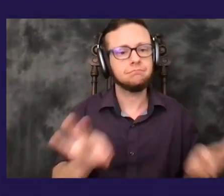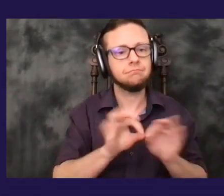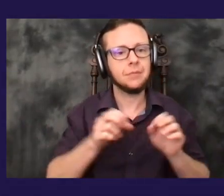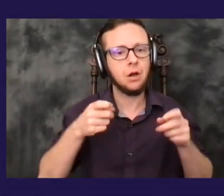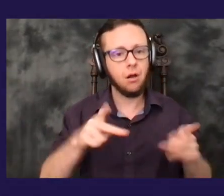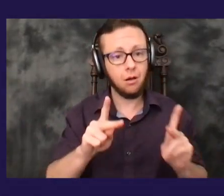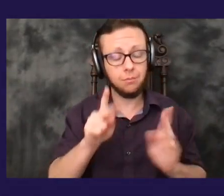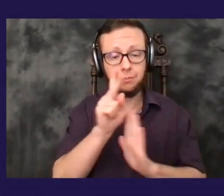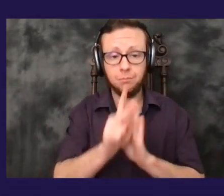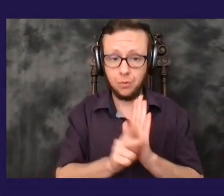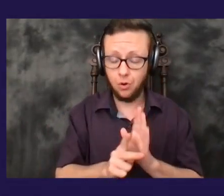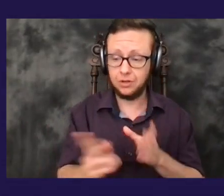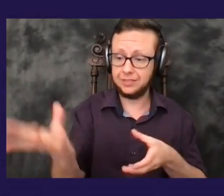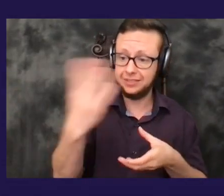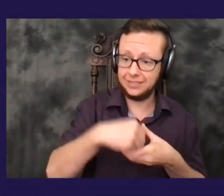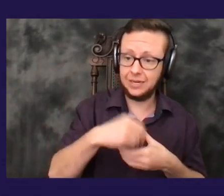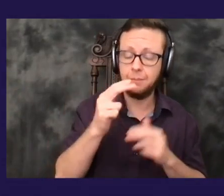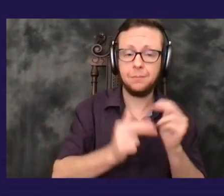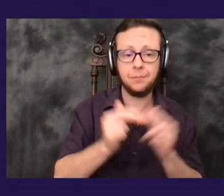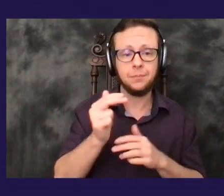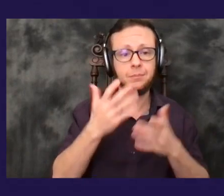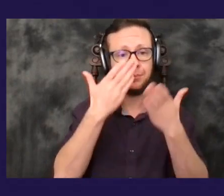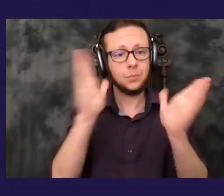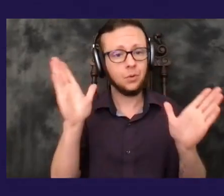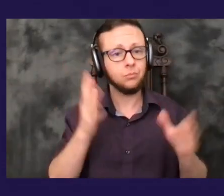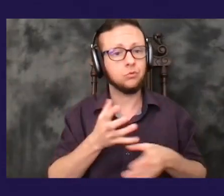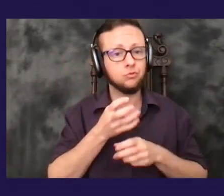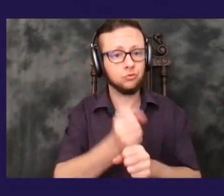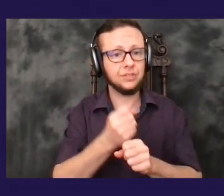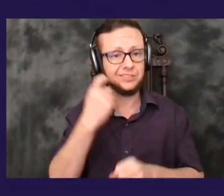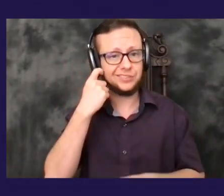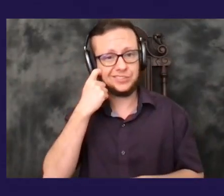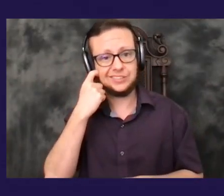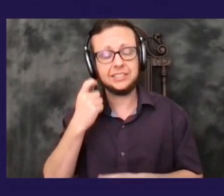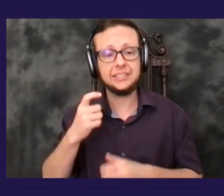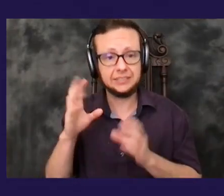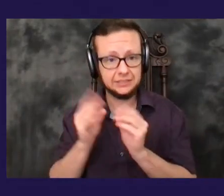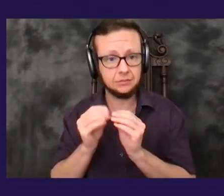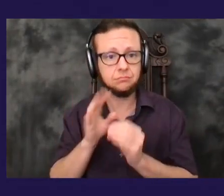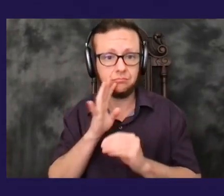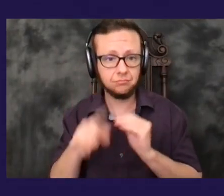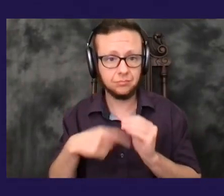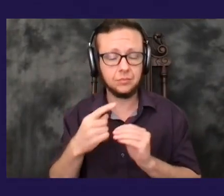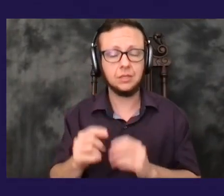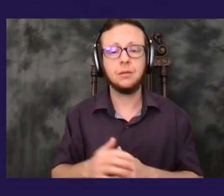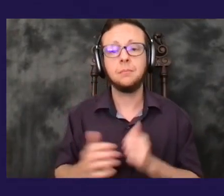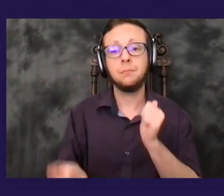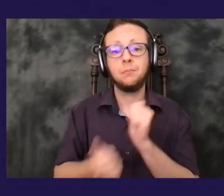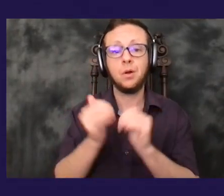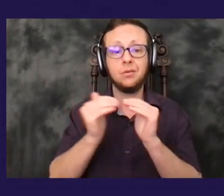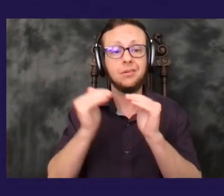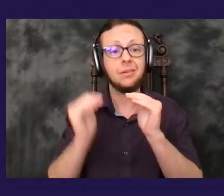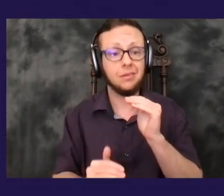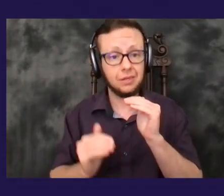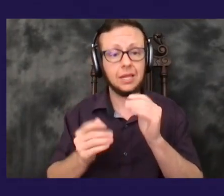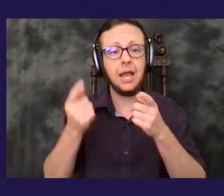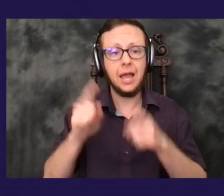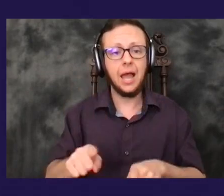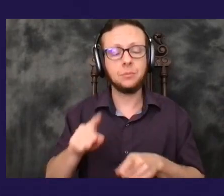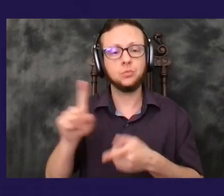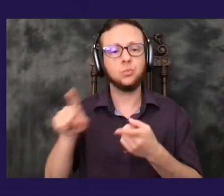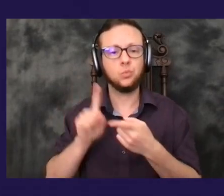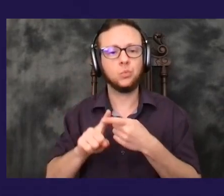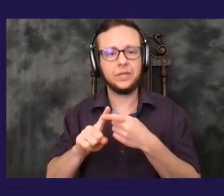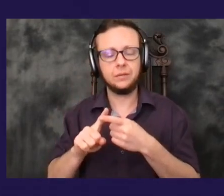policies and build public trust, as we've heard just in the last session. Most inequality happens in enforcement,